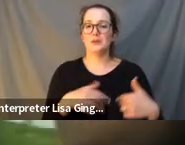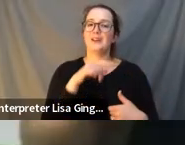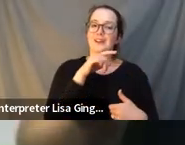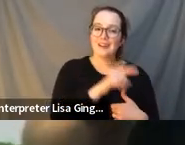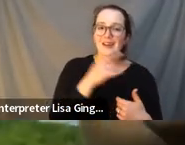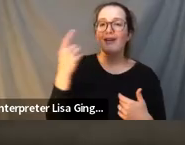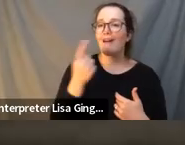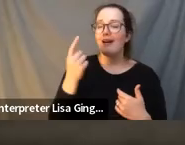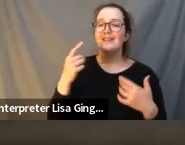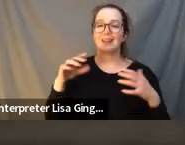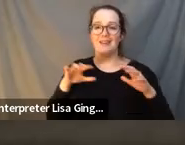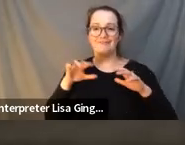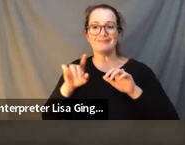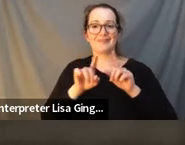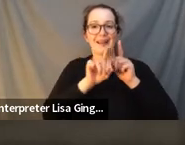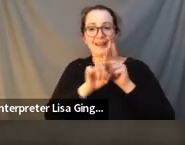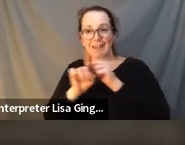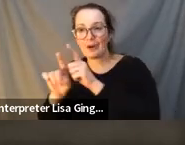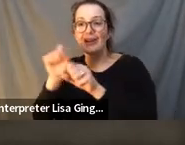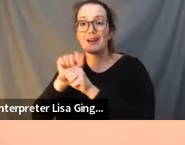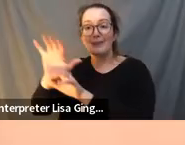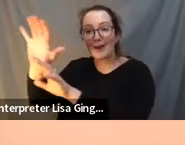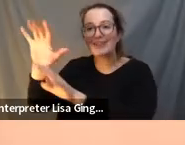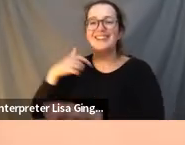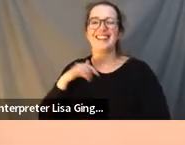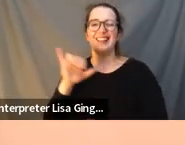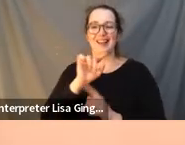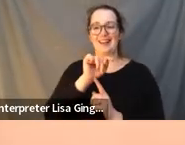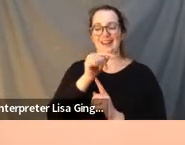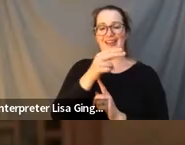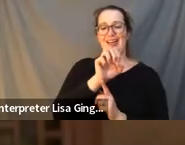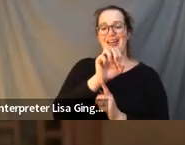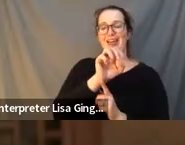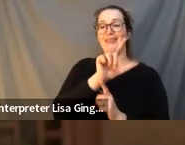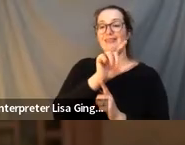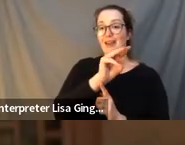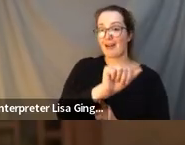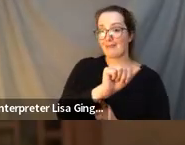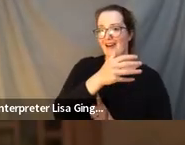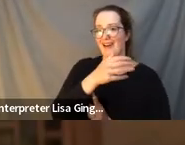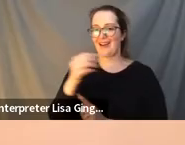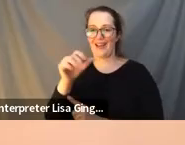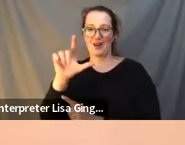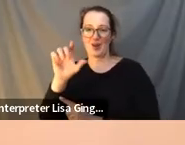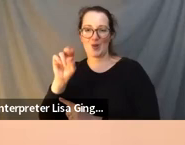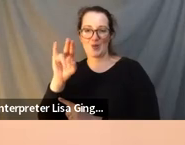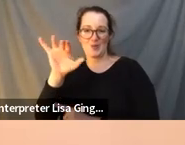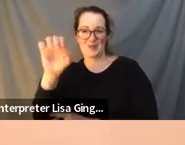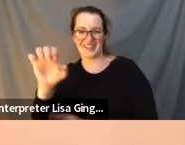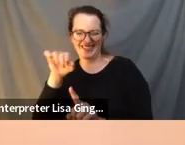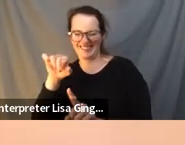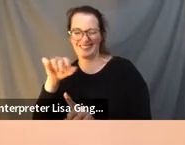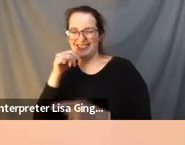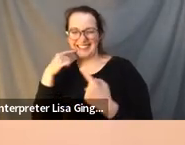me up mountains. He is the Thelma to my Louise. That analogy doesn't work at all. I've got a pretty